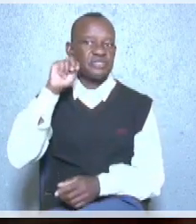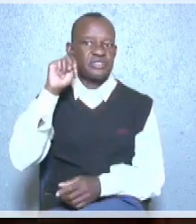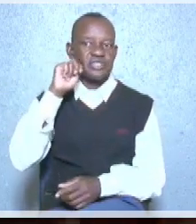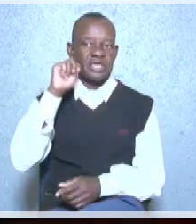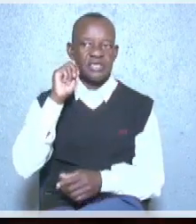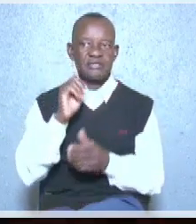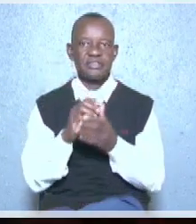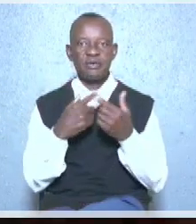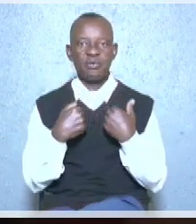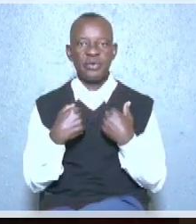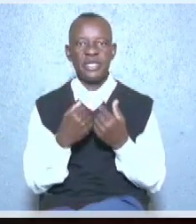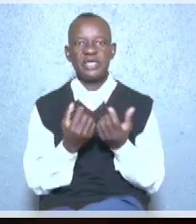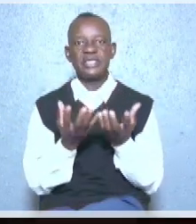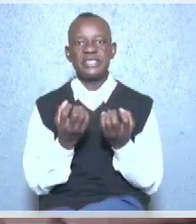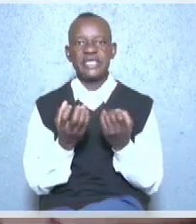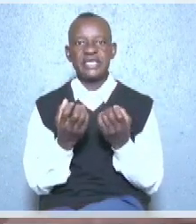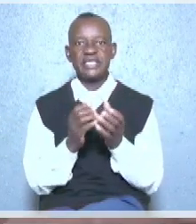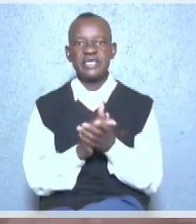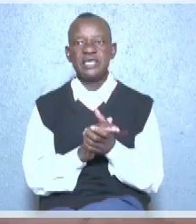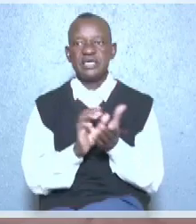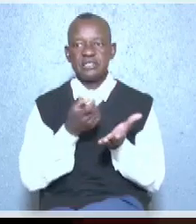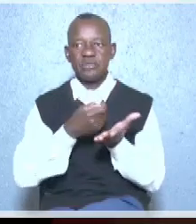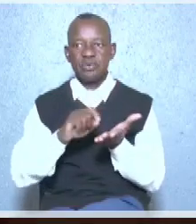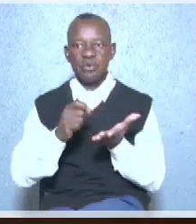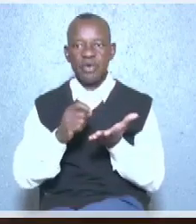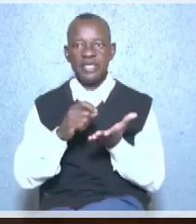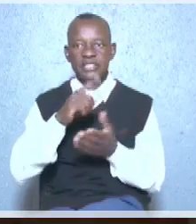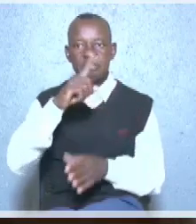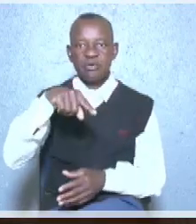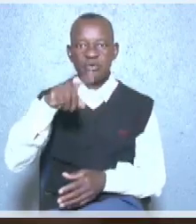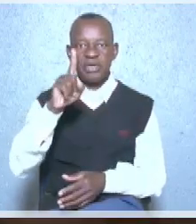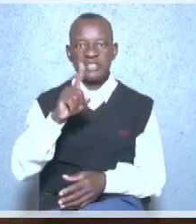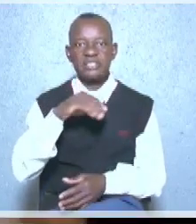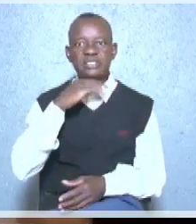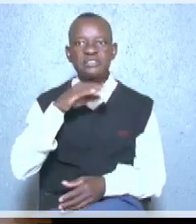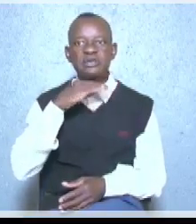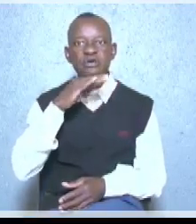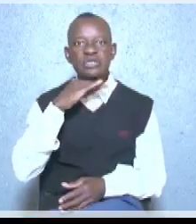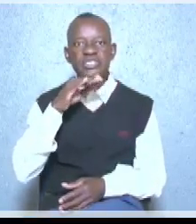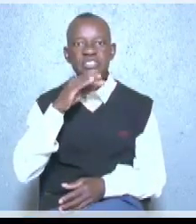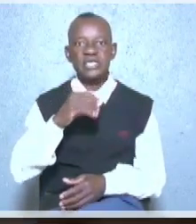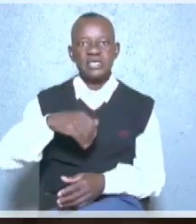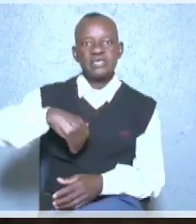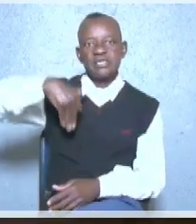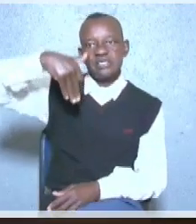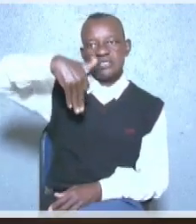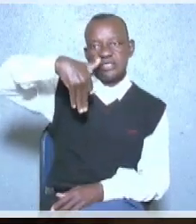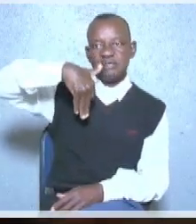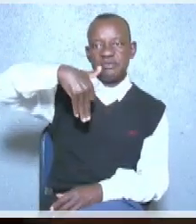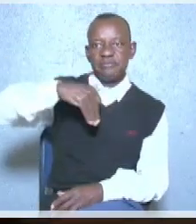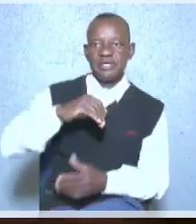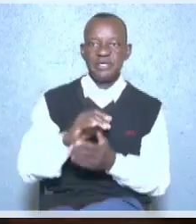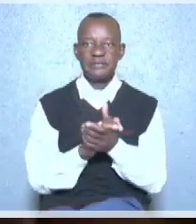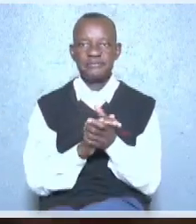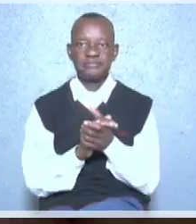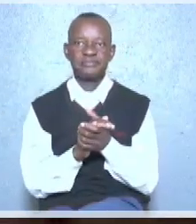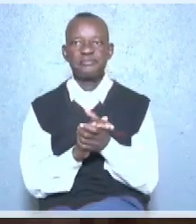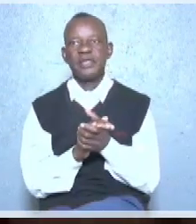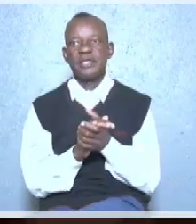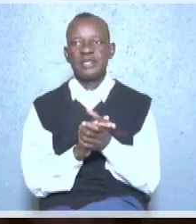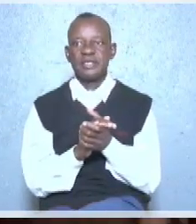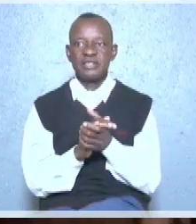by Namibians. Behind the scenes, really, there was a whole lot going in. There were not so many